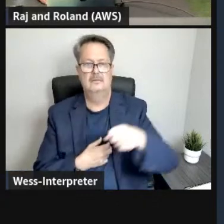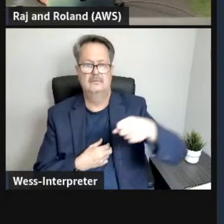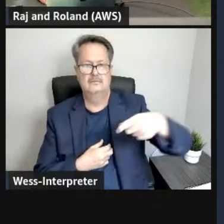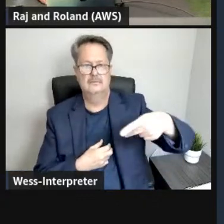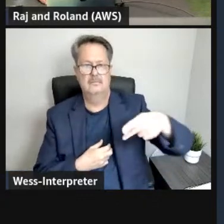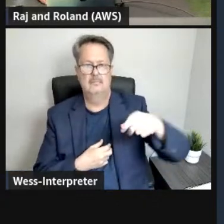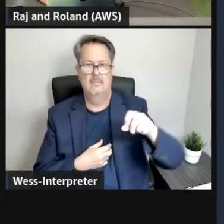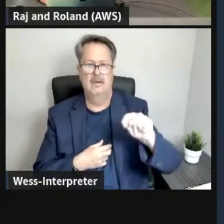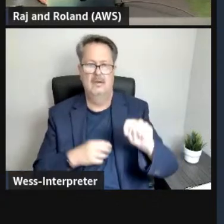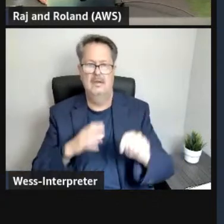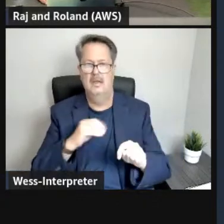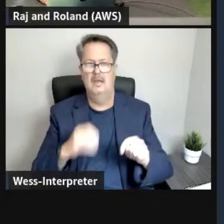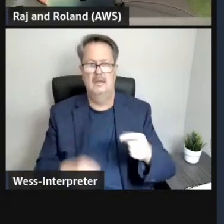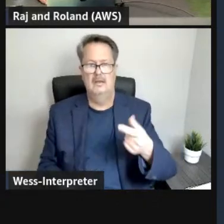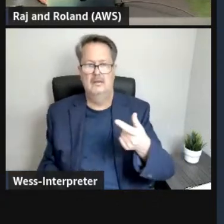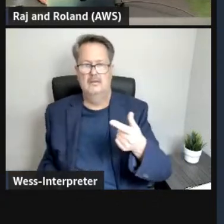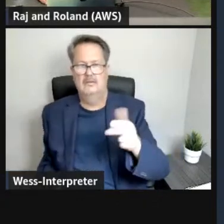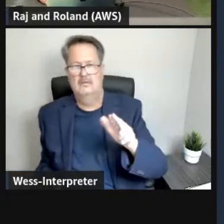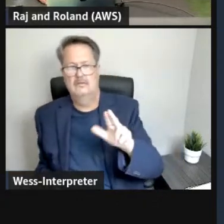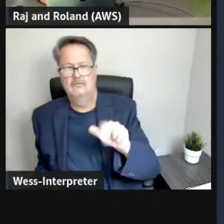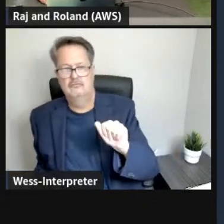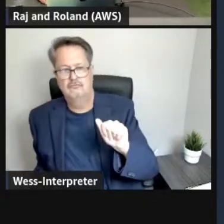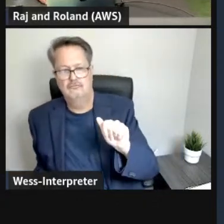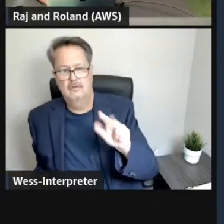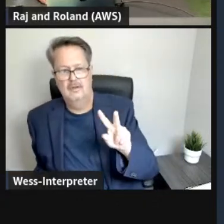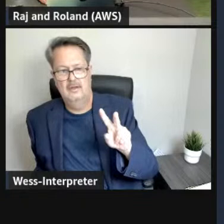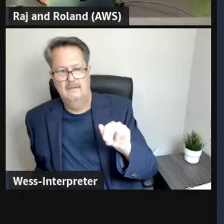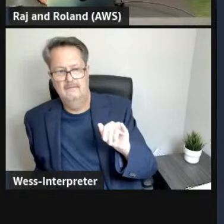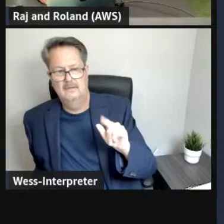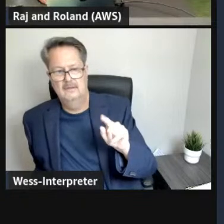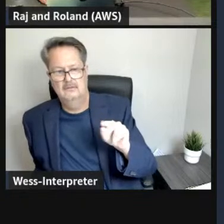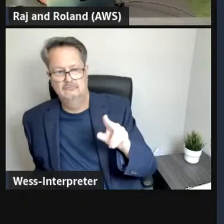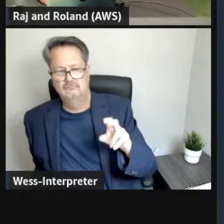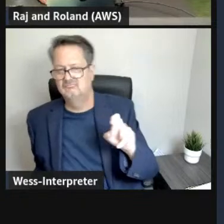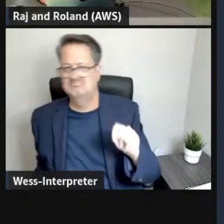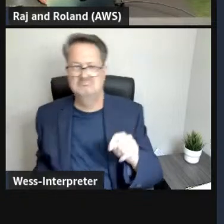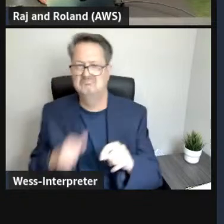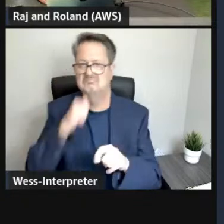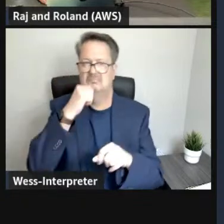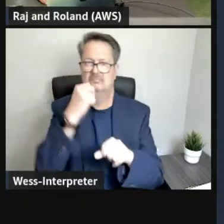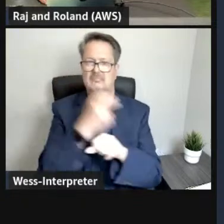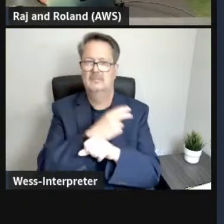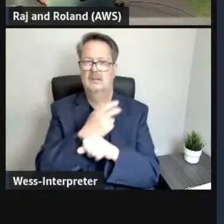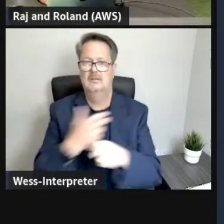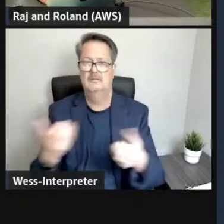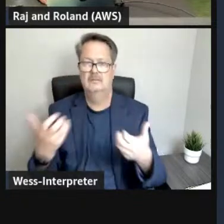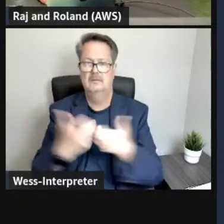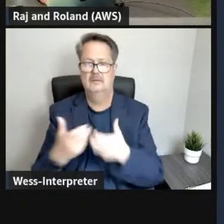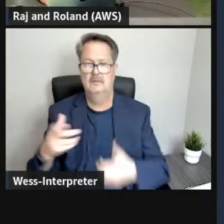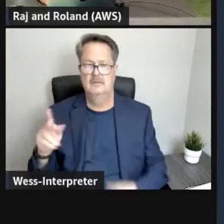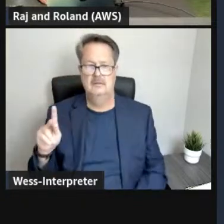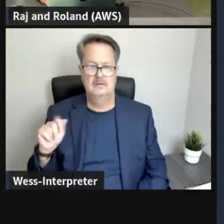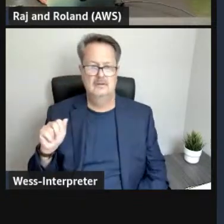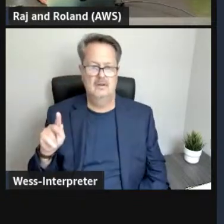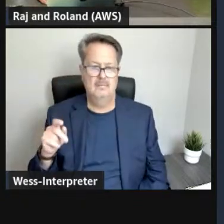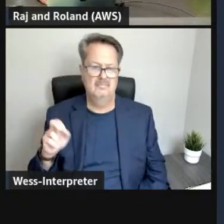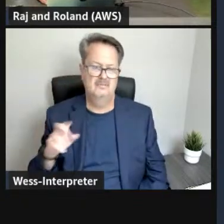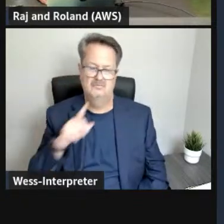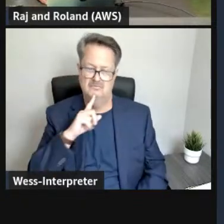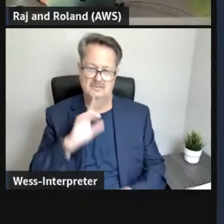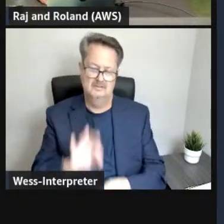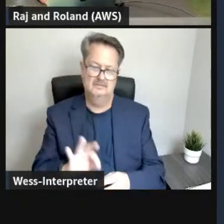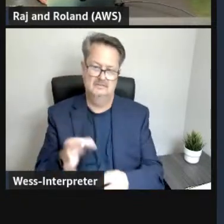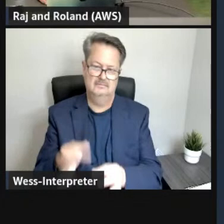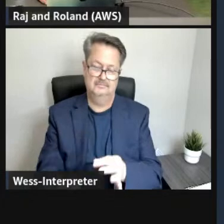Carpenter? Carpenter doesn't use any autoscaling group, integrates directly with EC2 APIs. So here it is much simpler. In the